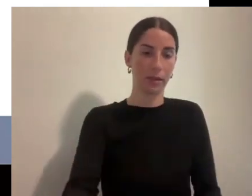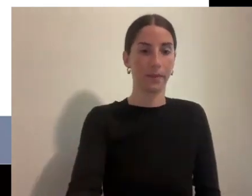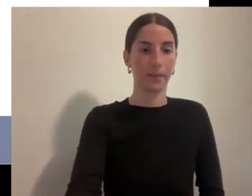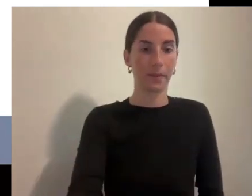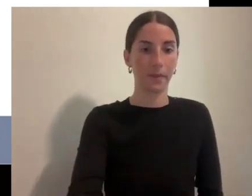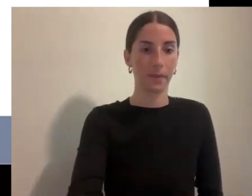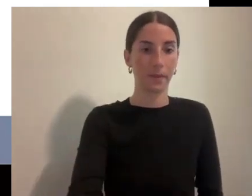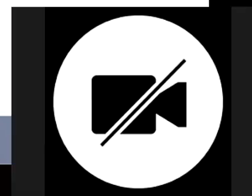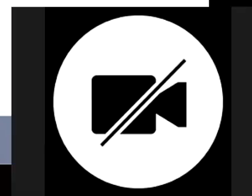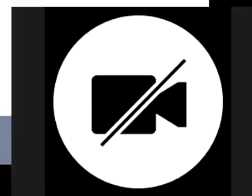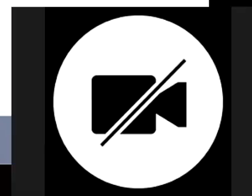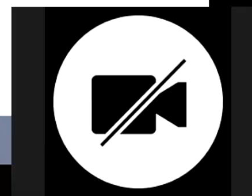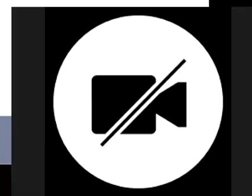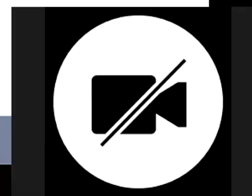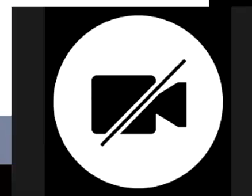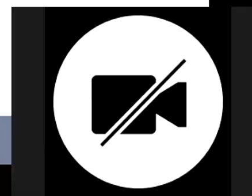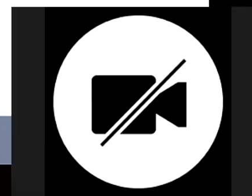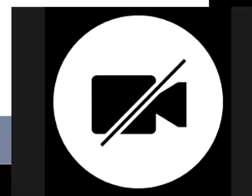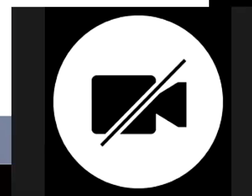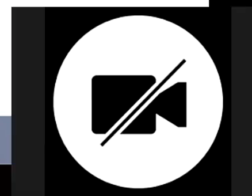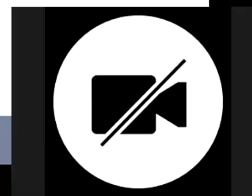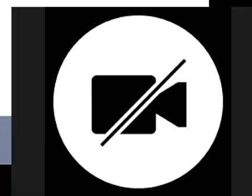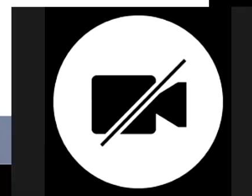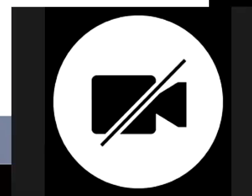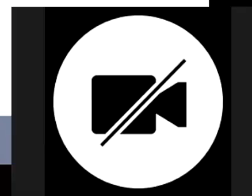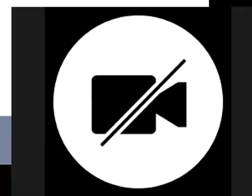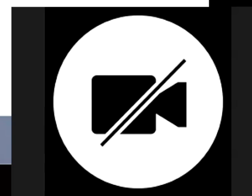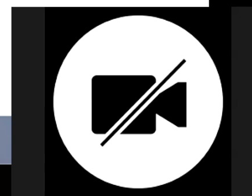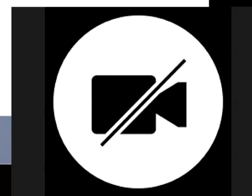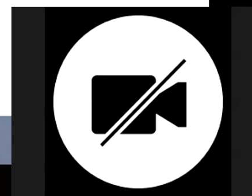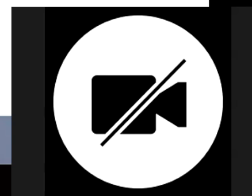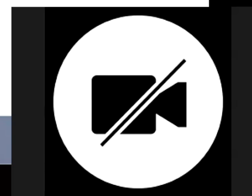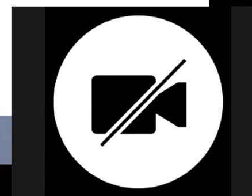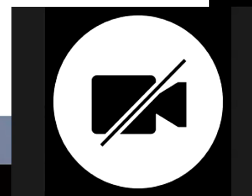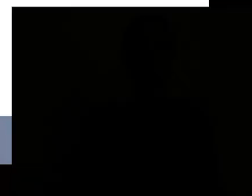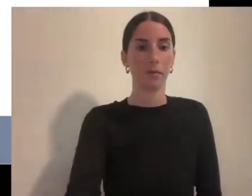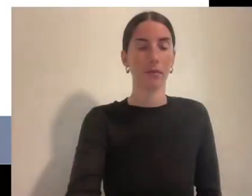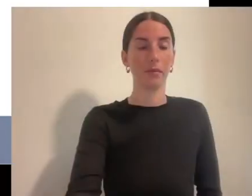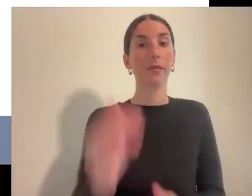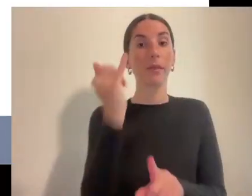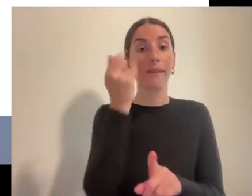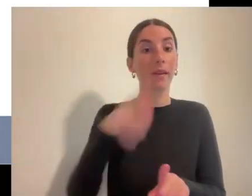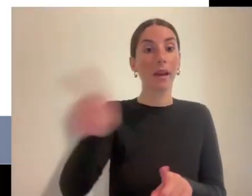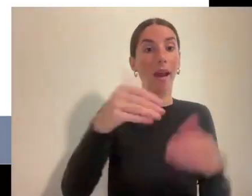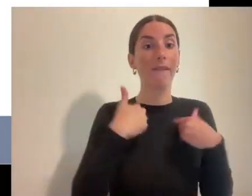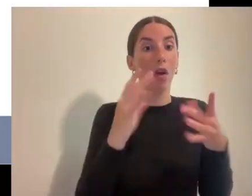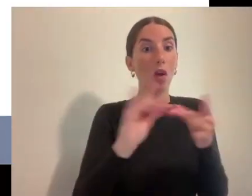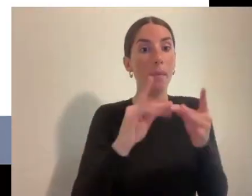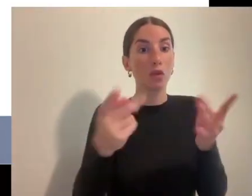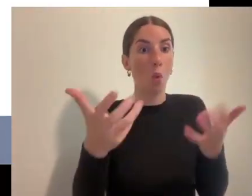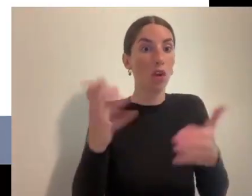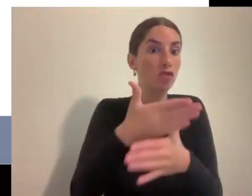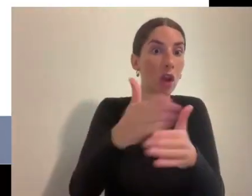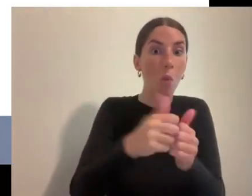Okay. And if anybody has comments that they want to share with everybody else, please share them in the chat and let's keep